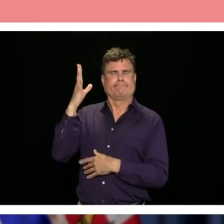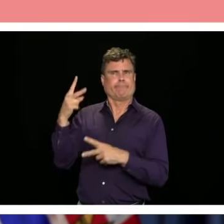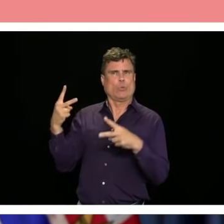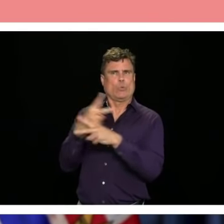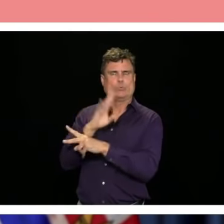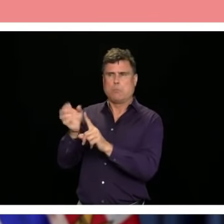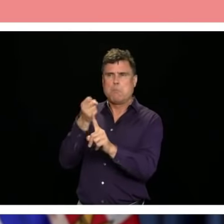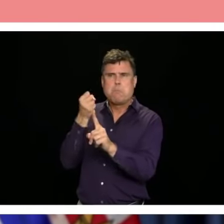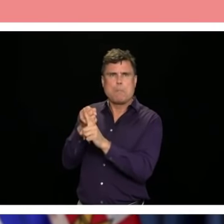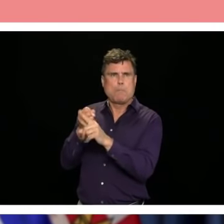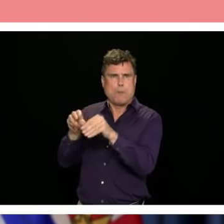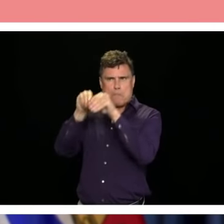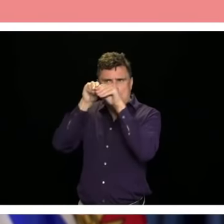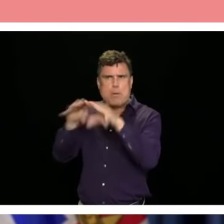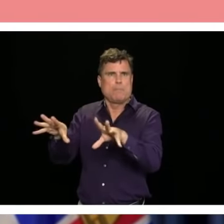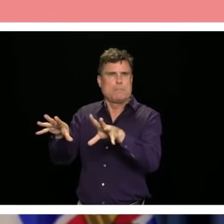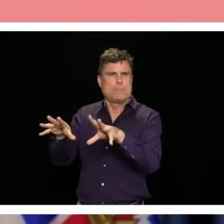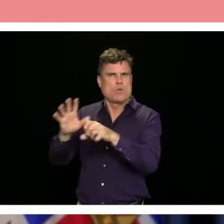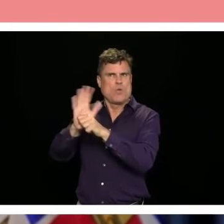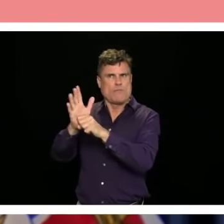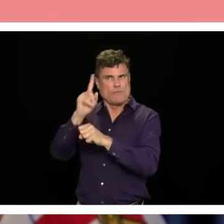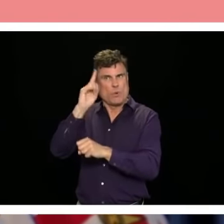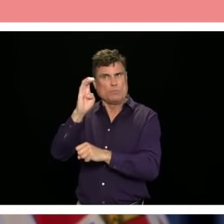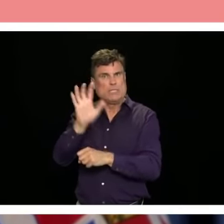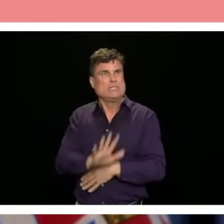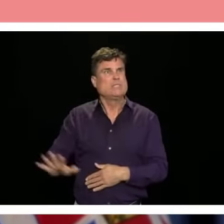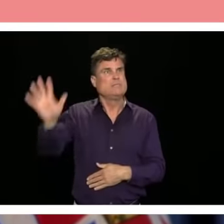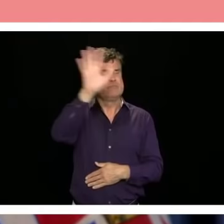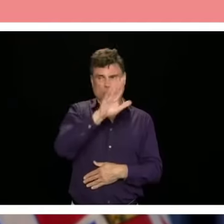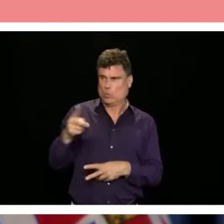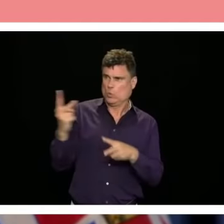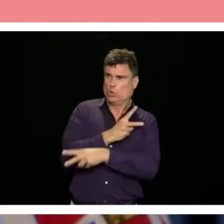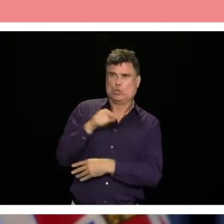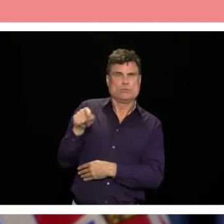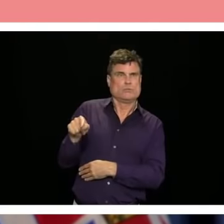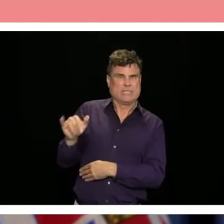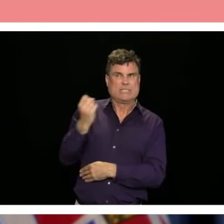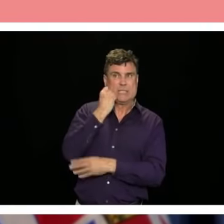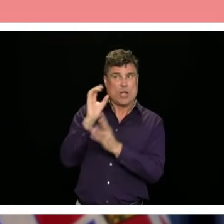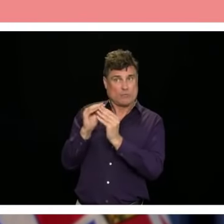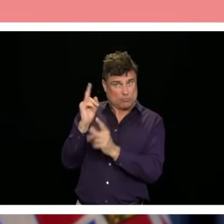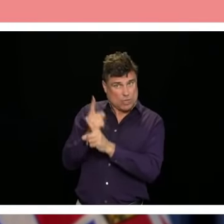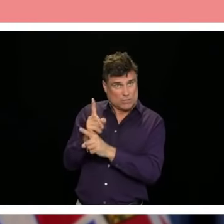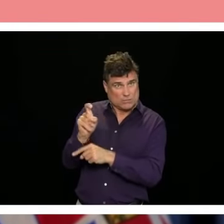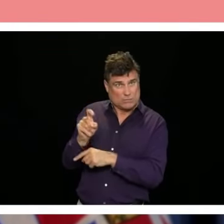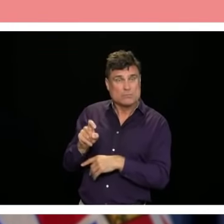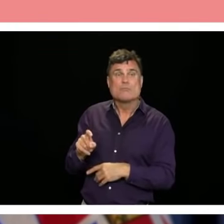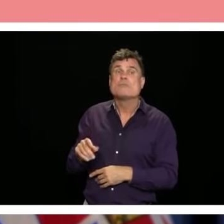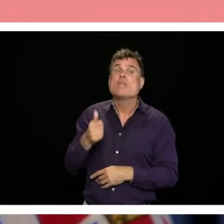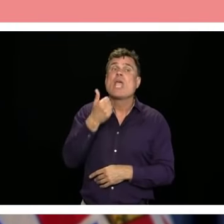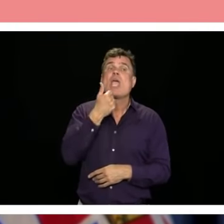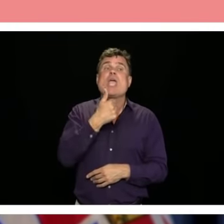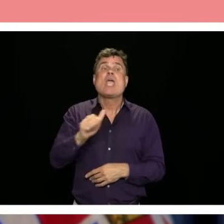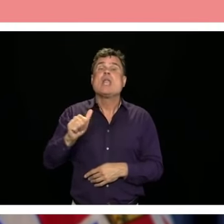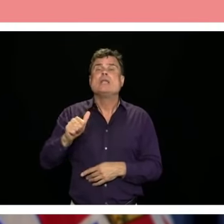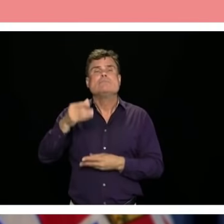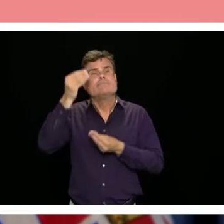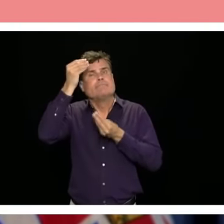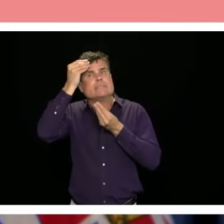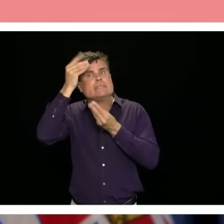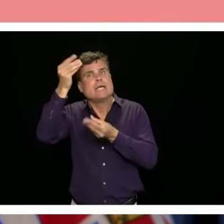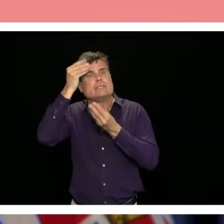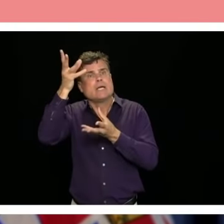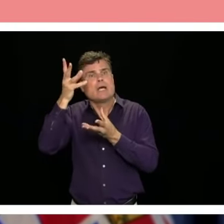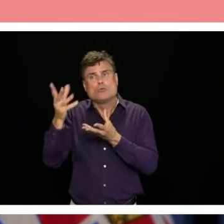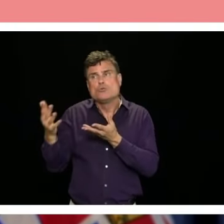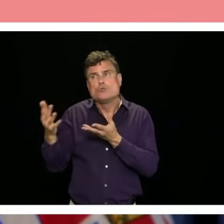Next is Richard Zisman, Global News. Thank you for the presentation. Dr. Henry, based on the data you're looking at here, is it clear